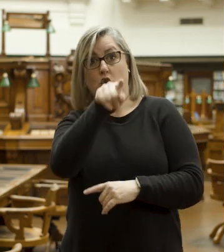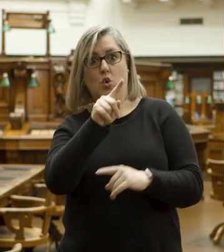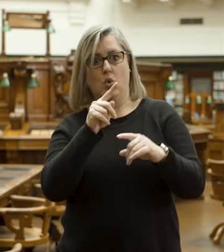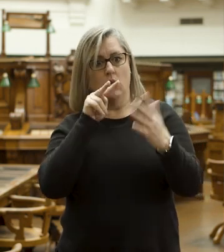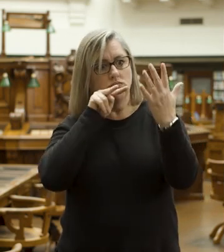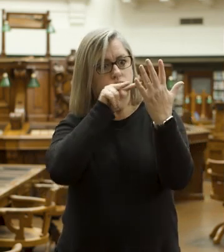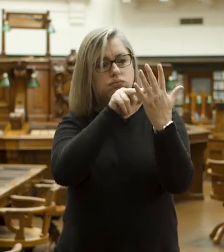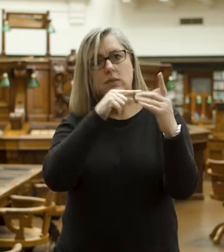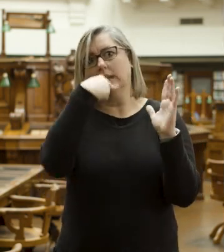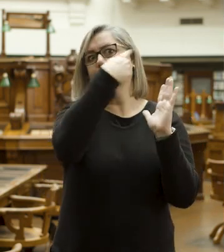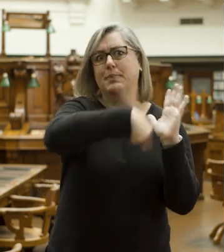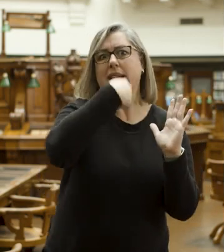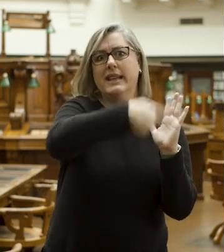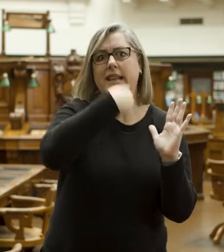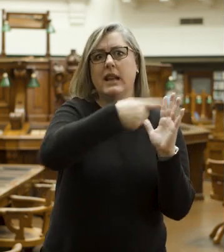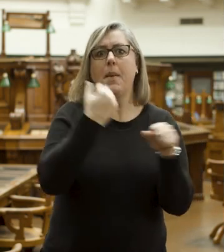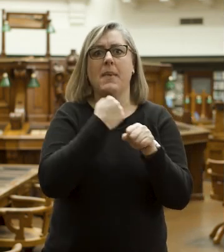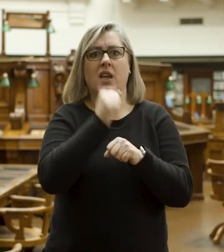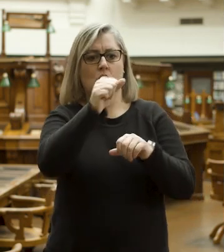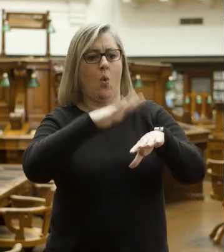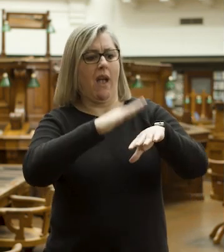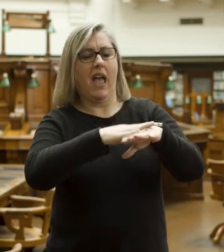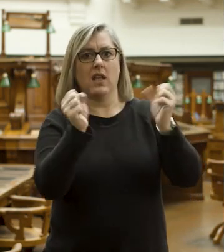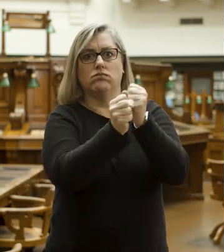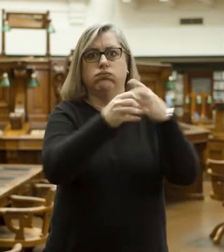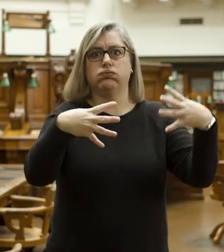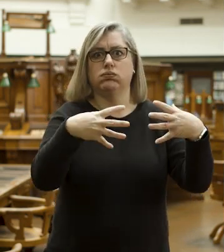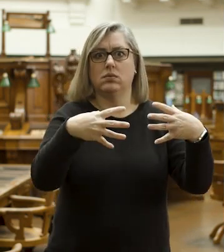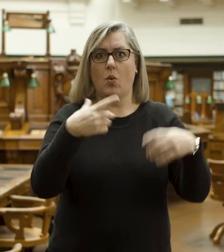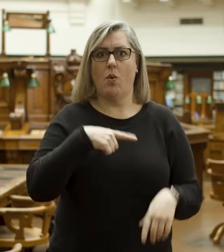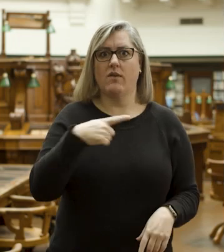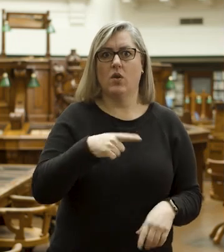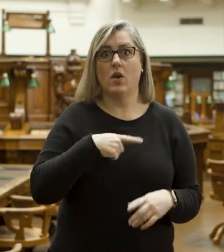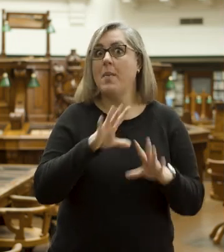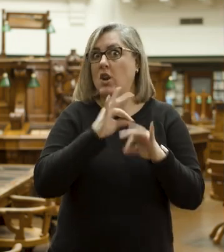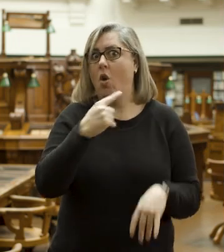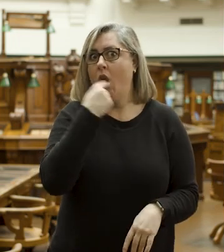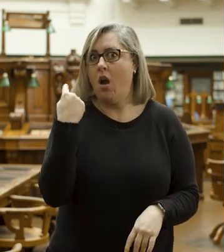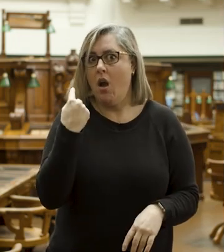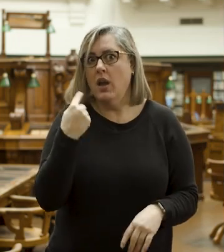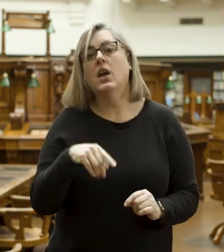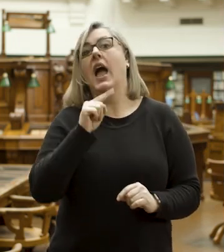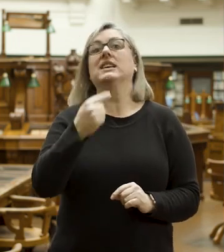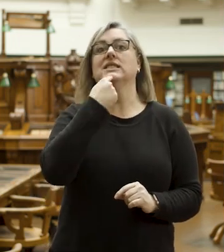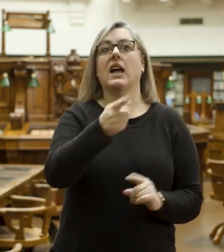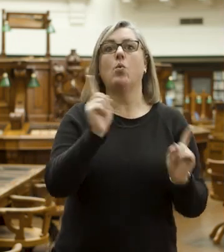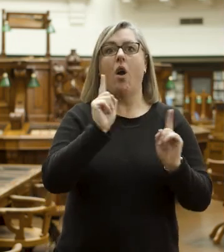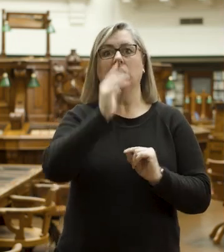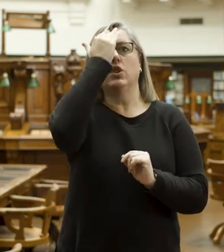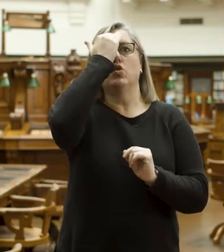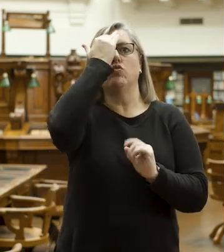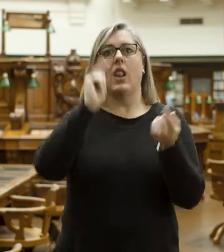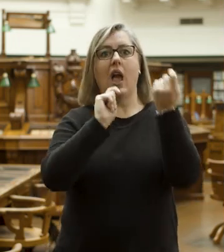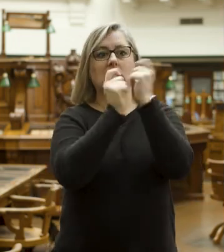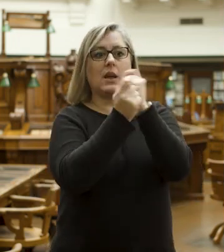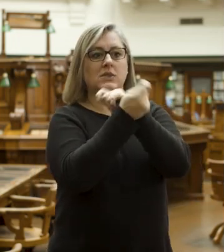this spinning disc makes your hand look bigger? Well, I wasn't lying when I said that this is a neural